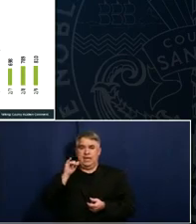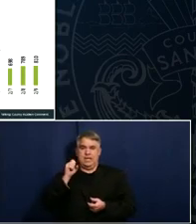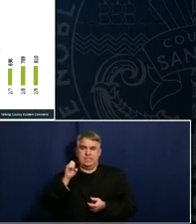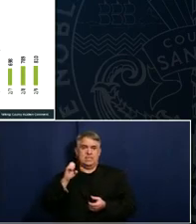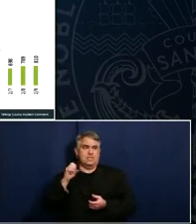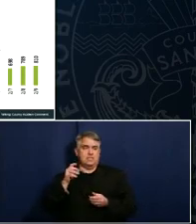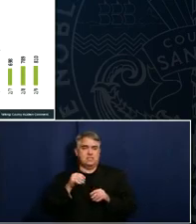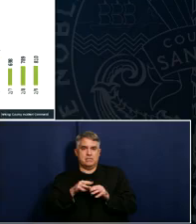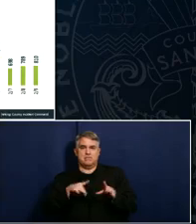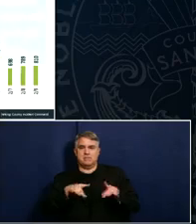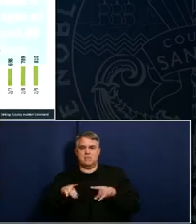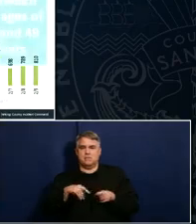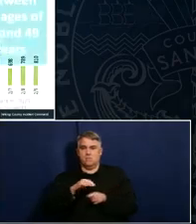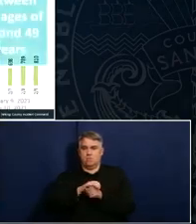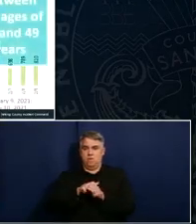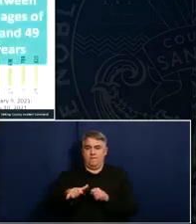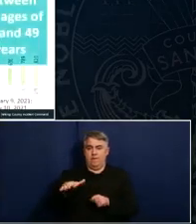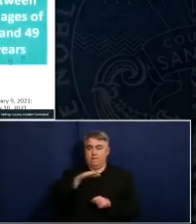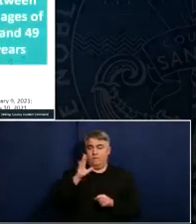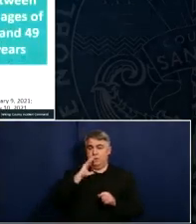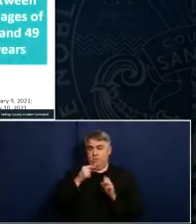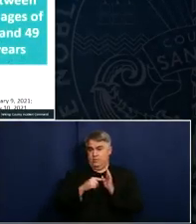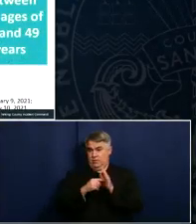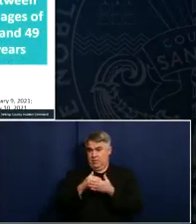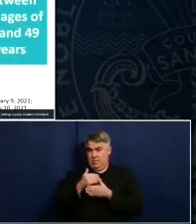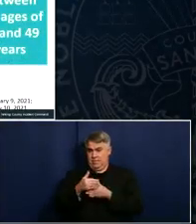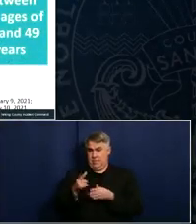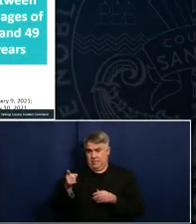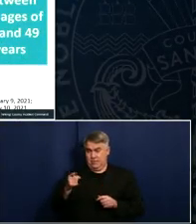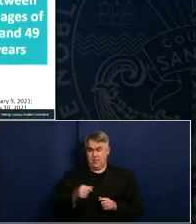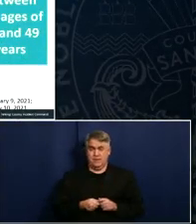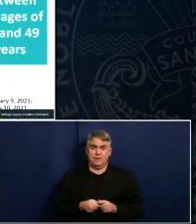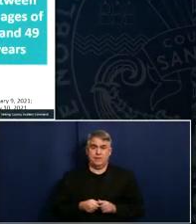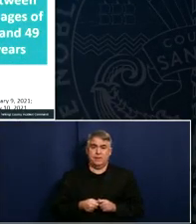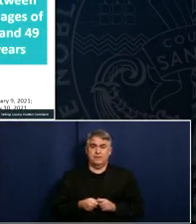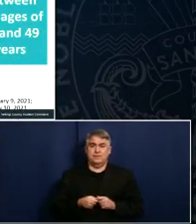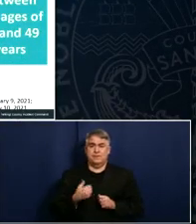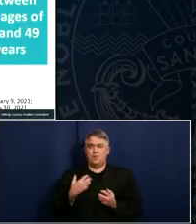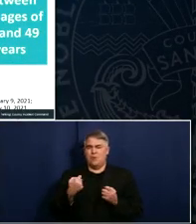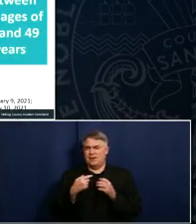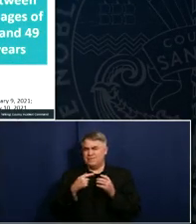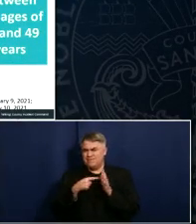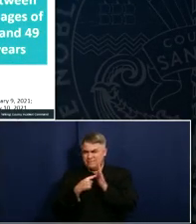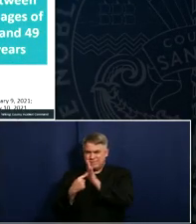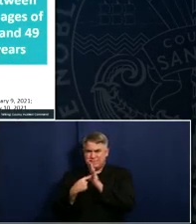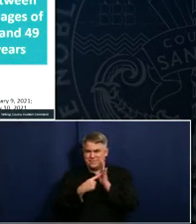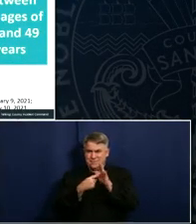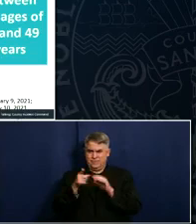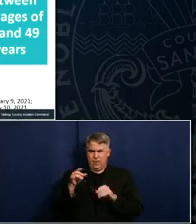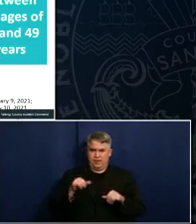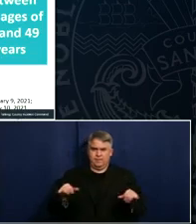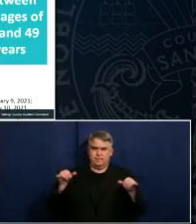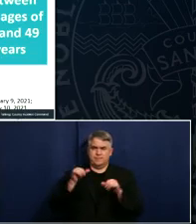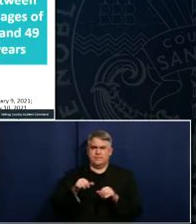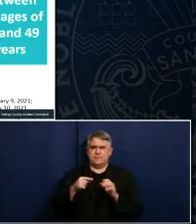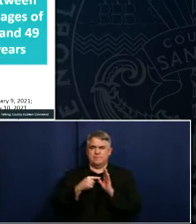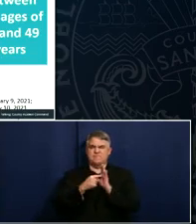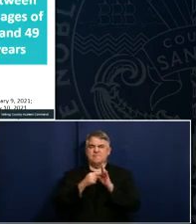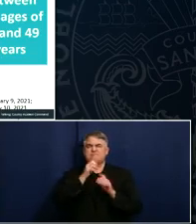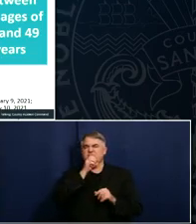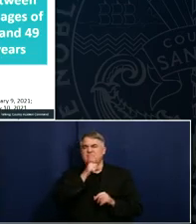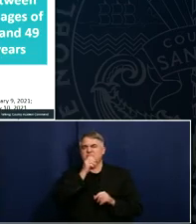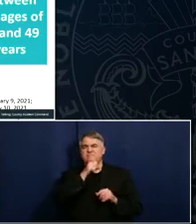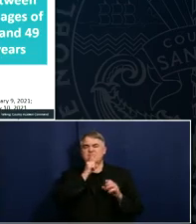next slide, I just want to share some of the common demographics. We break all of our data